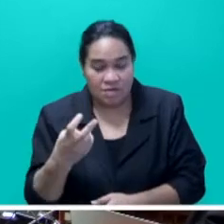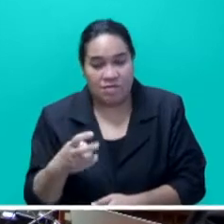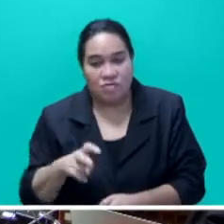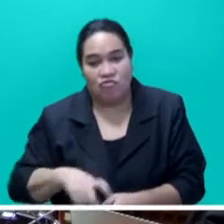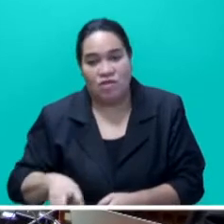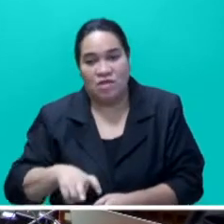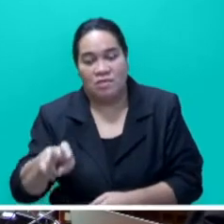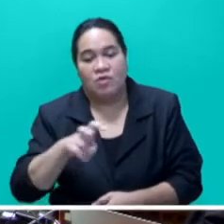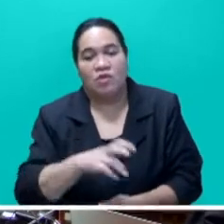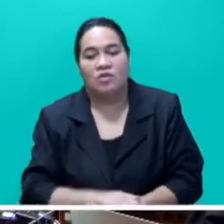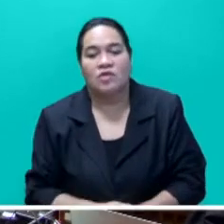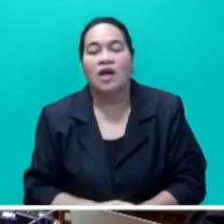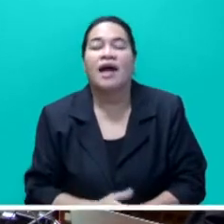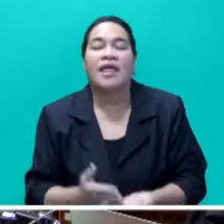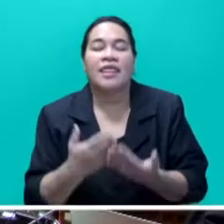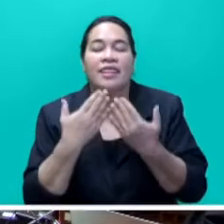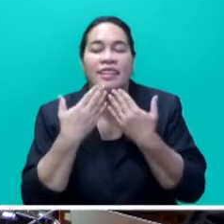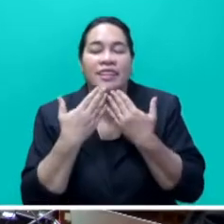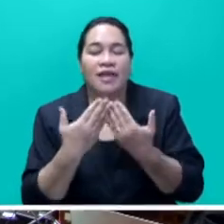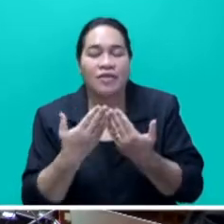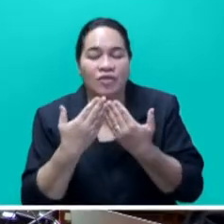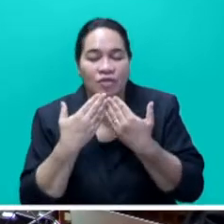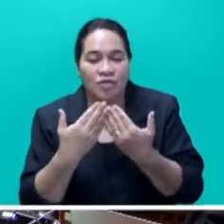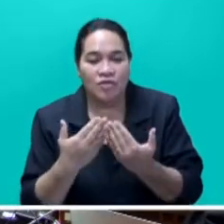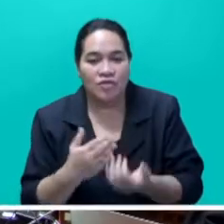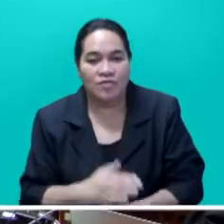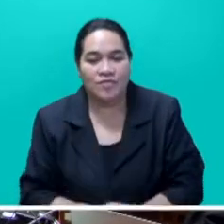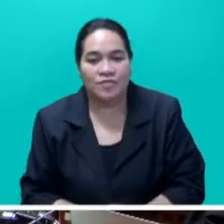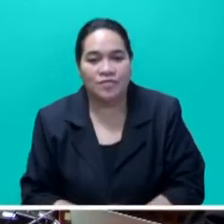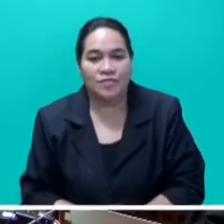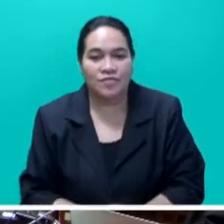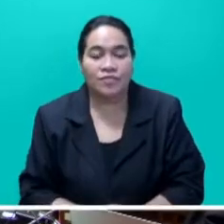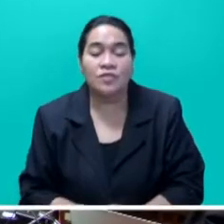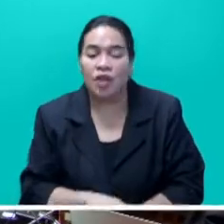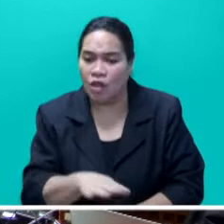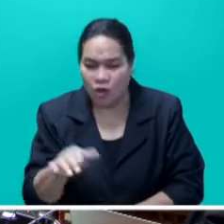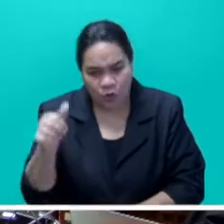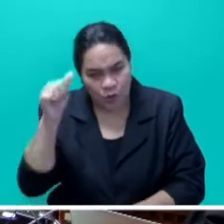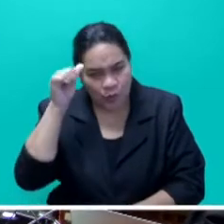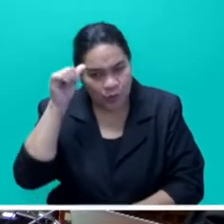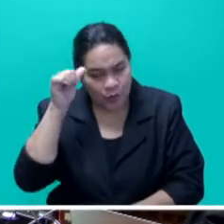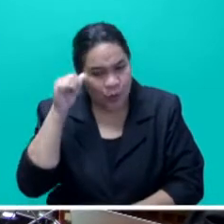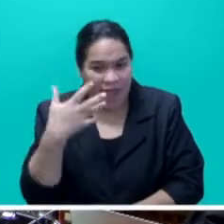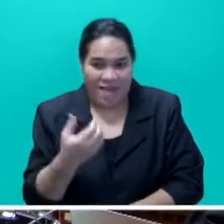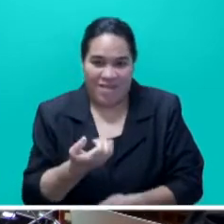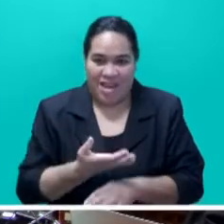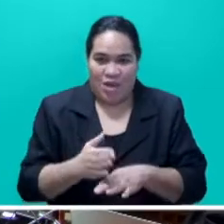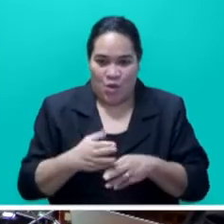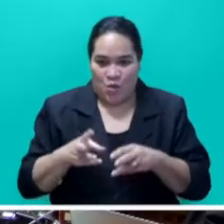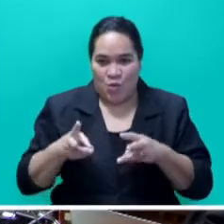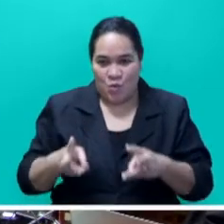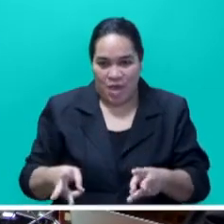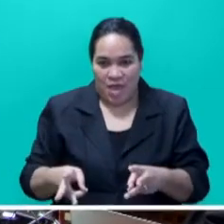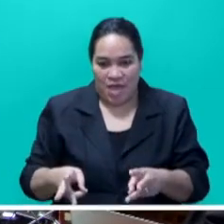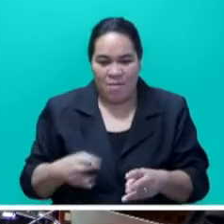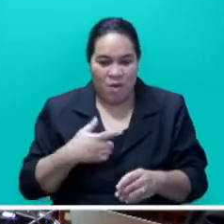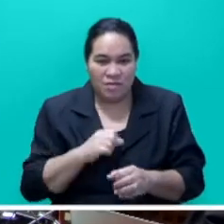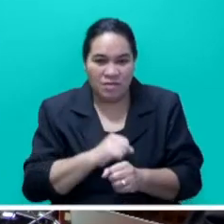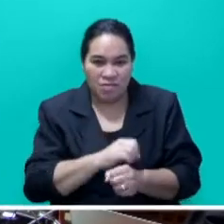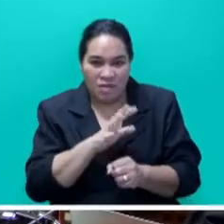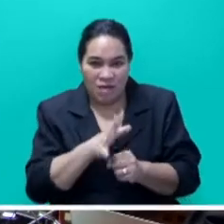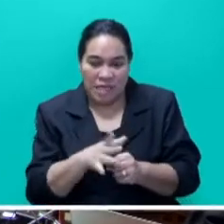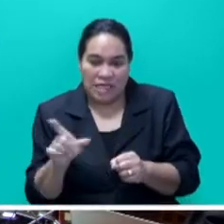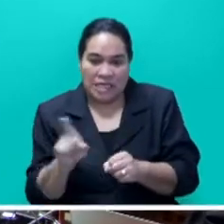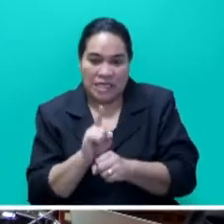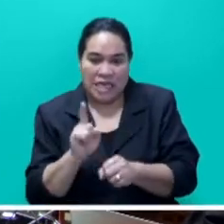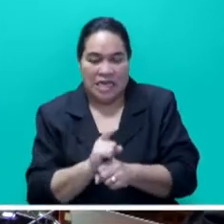Thank you, Honourable Speaker, sir. Mr. Speaker, sir, as we all know, we've got a new way of doing things, and COVID-19 has actually created